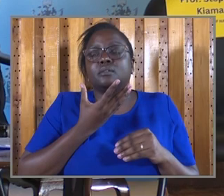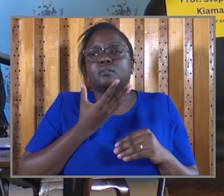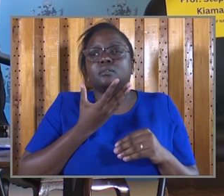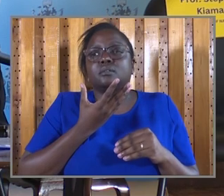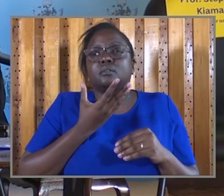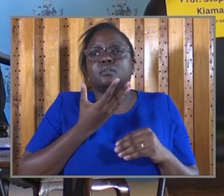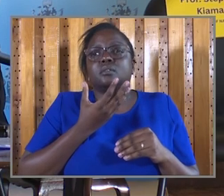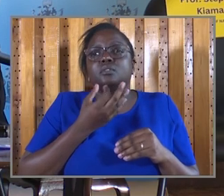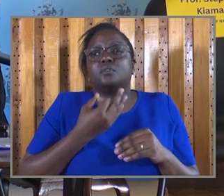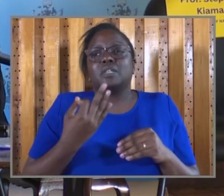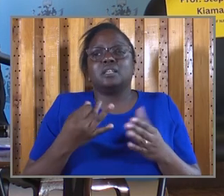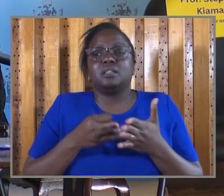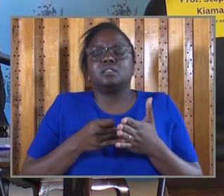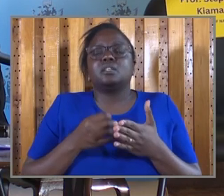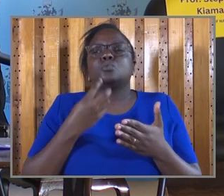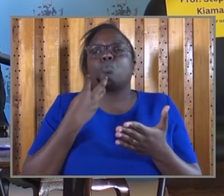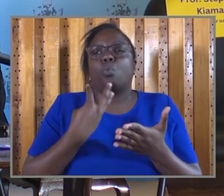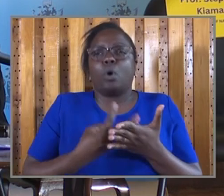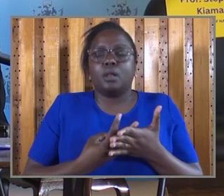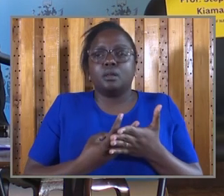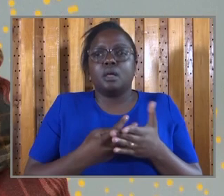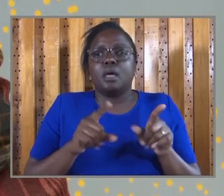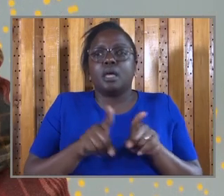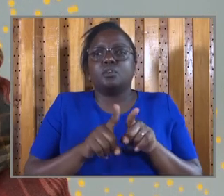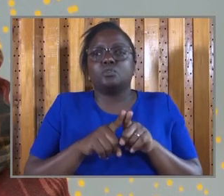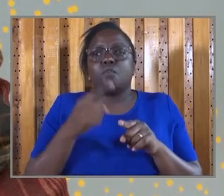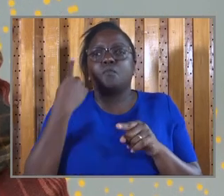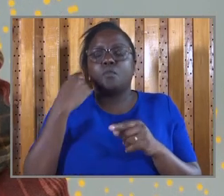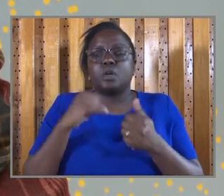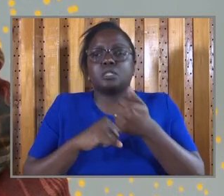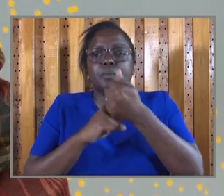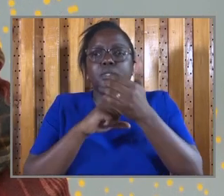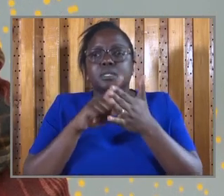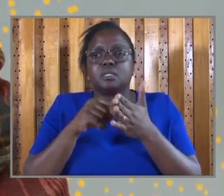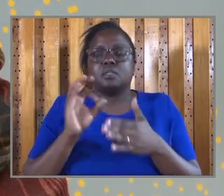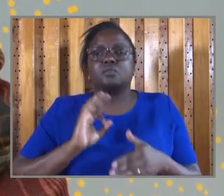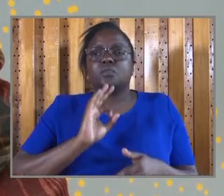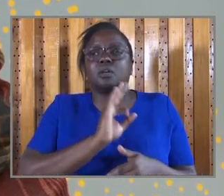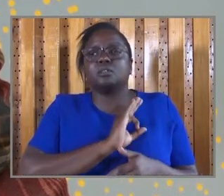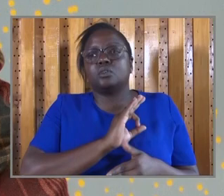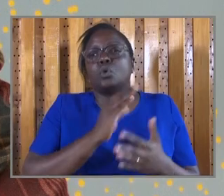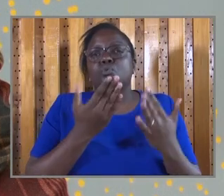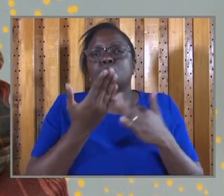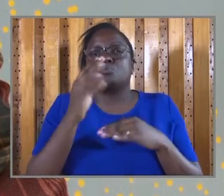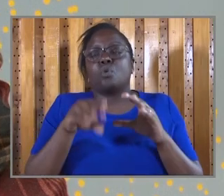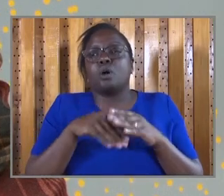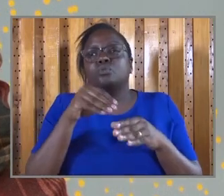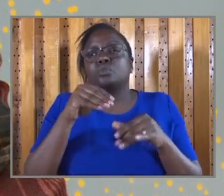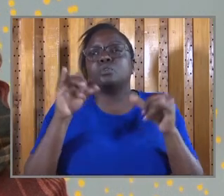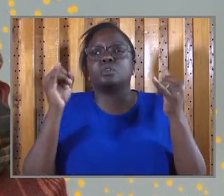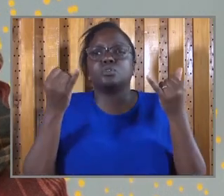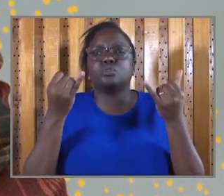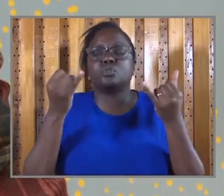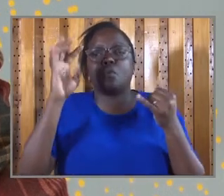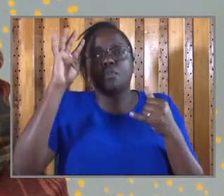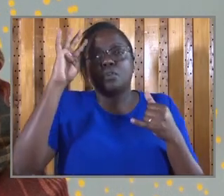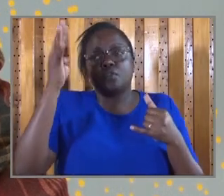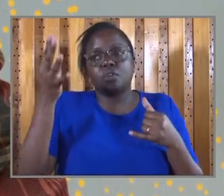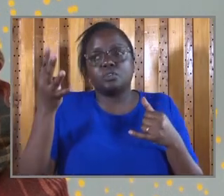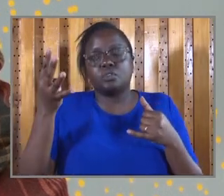she facilitated it very warmly, and also for supporting this faculty throughout in the issues of